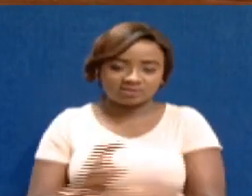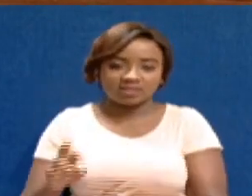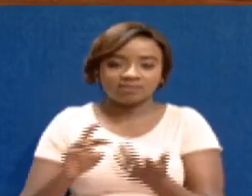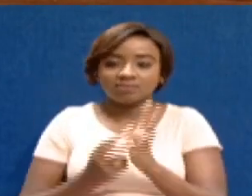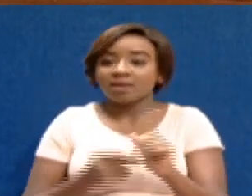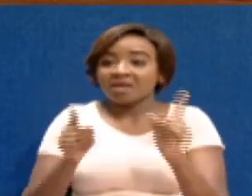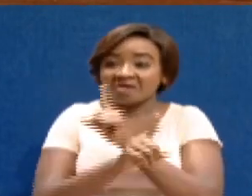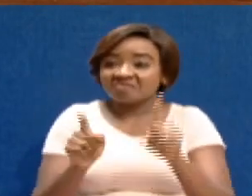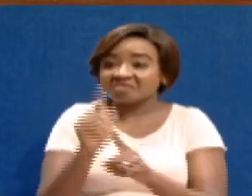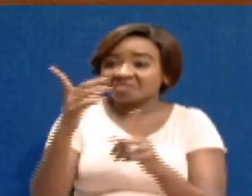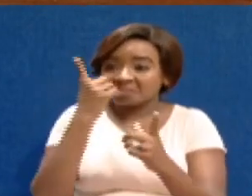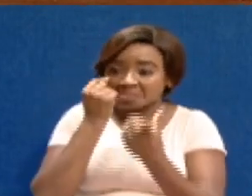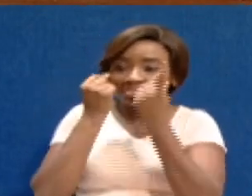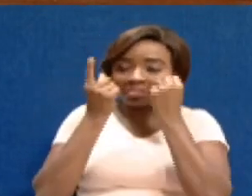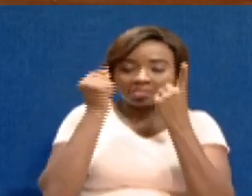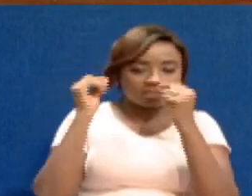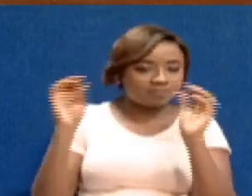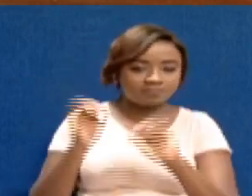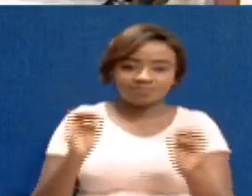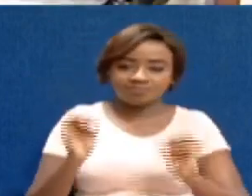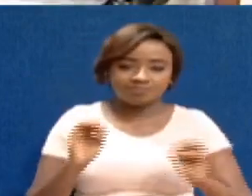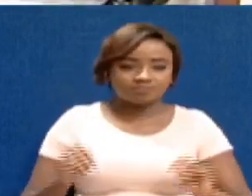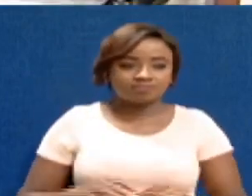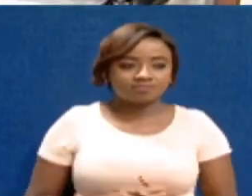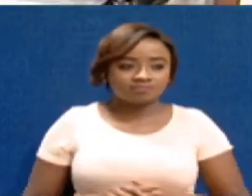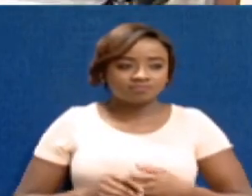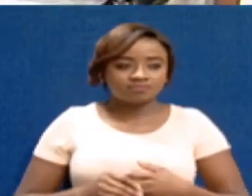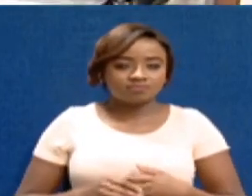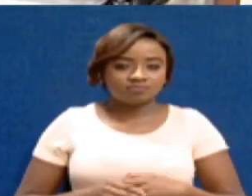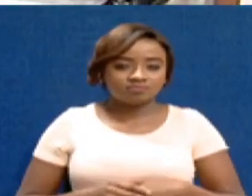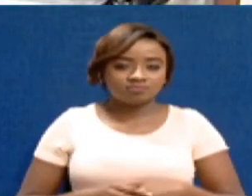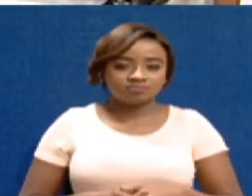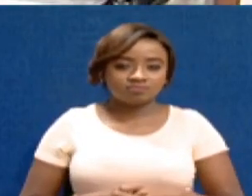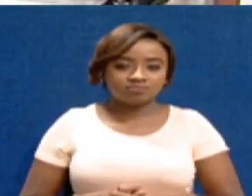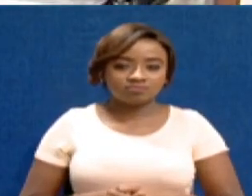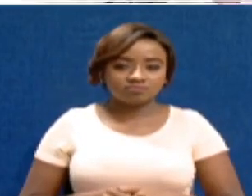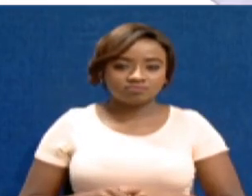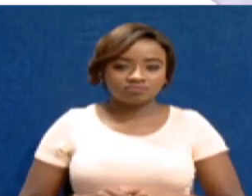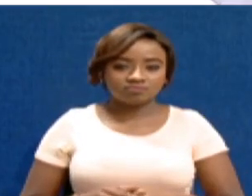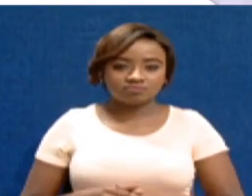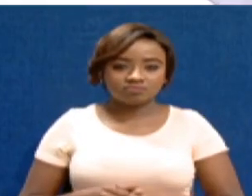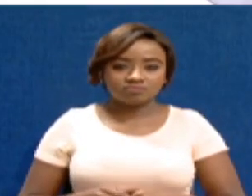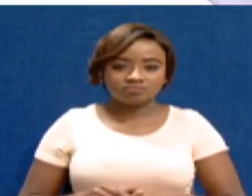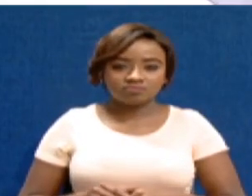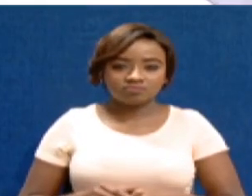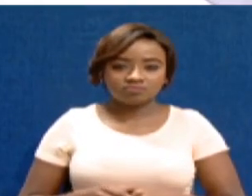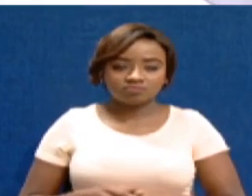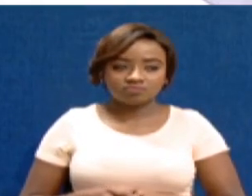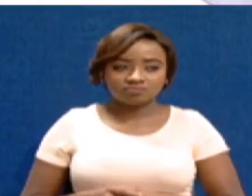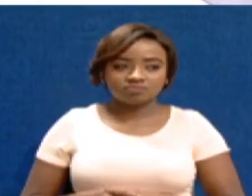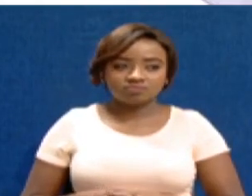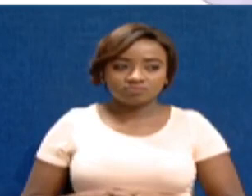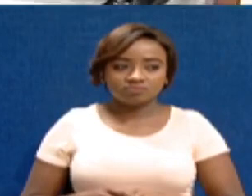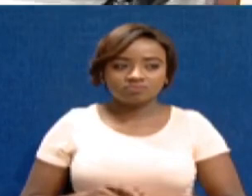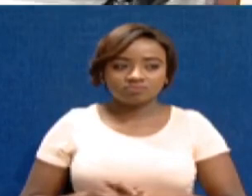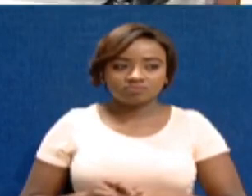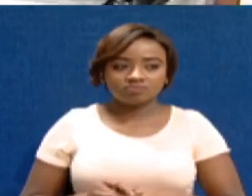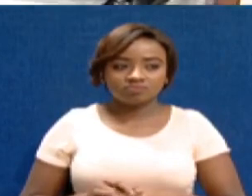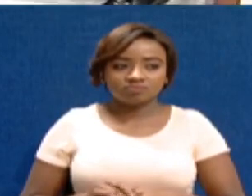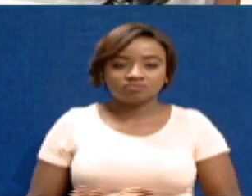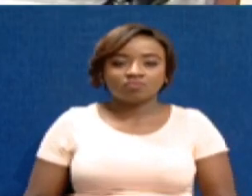that as a member of parliament, I have an oversight role. My job is to criticize the government